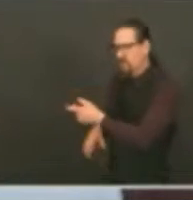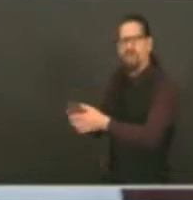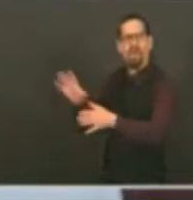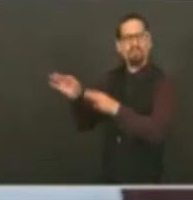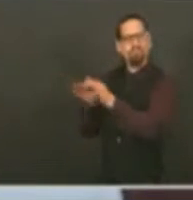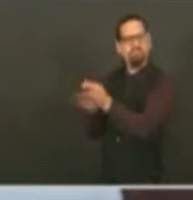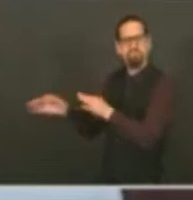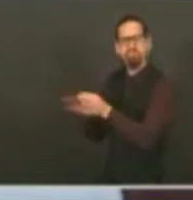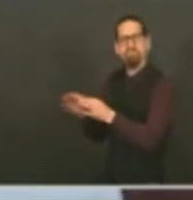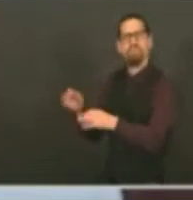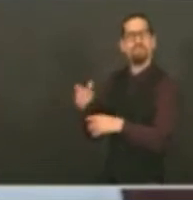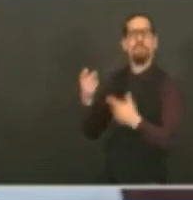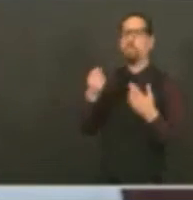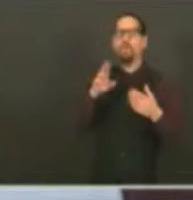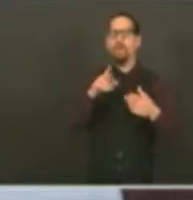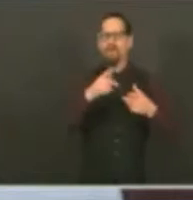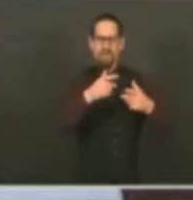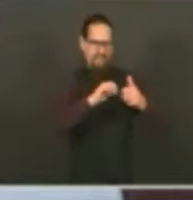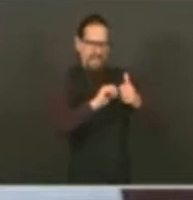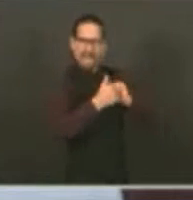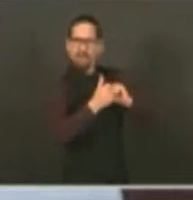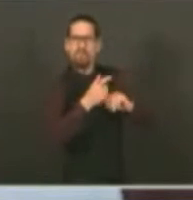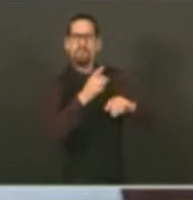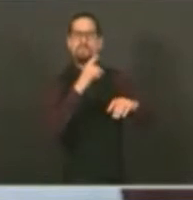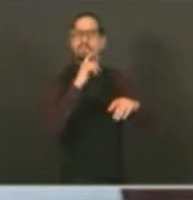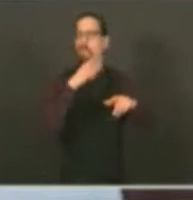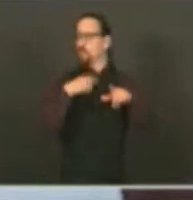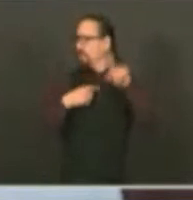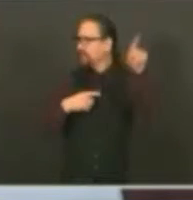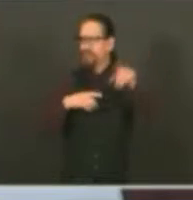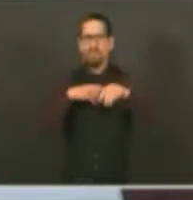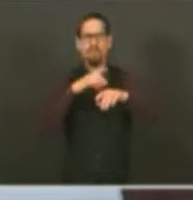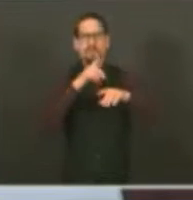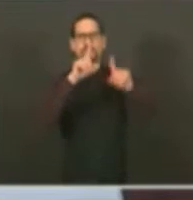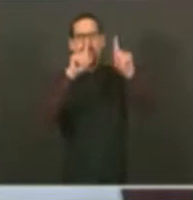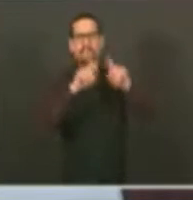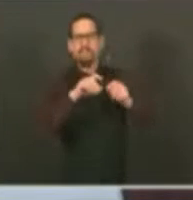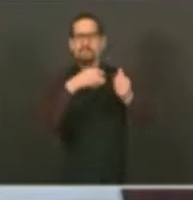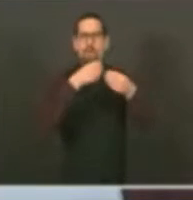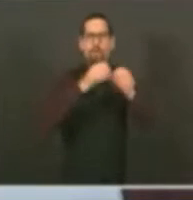gouging people. Just go to portal.ri.gov,